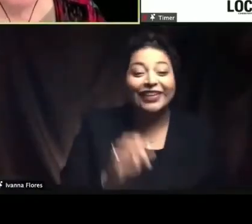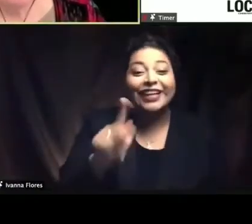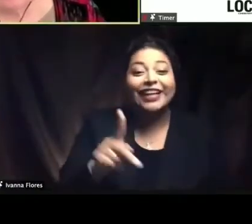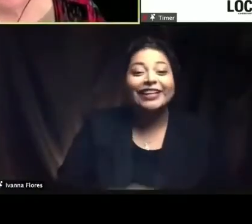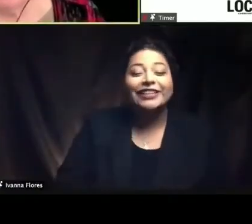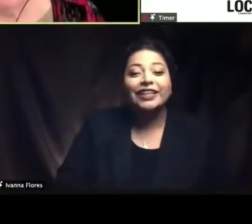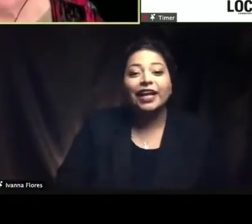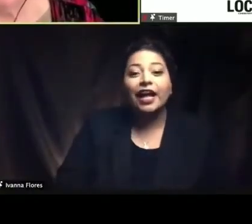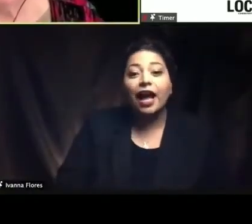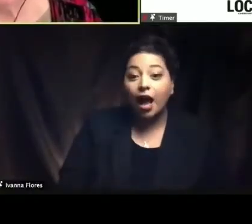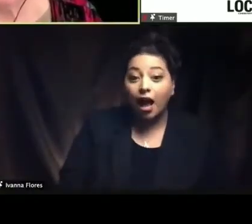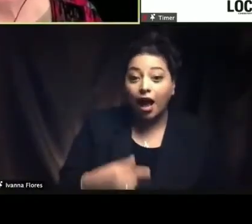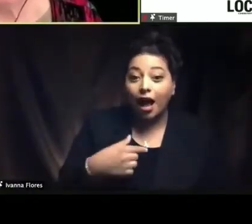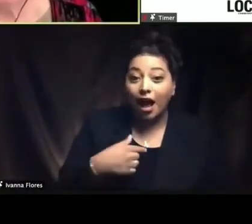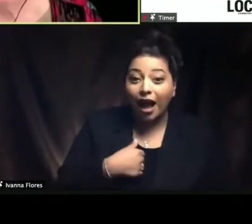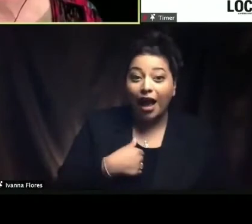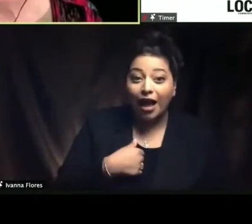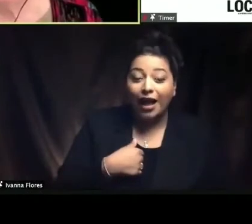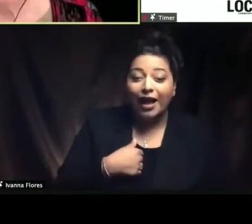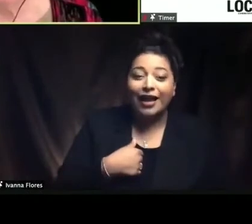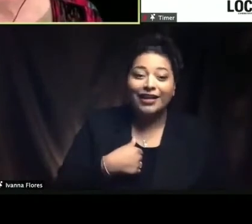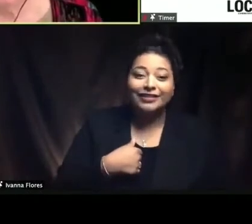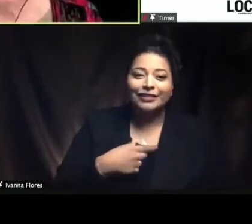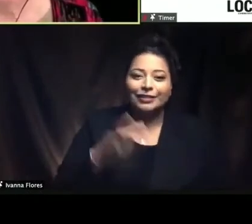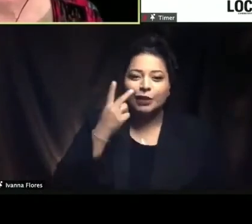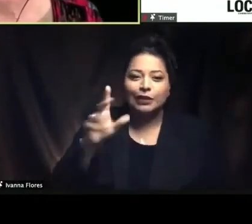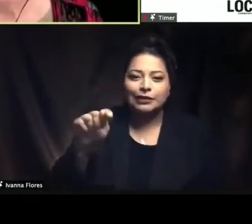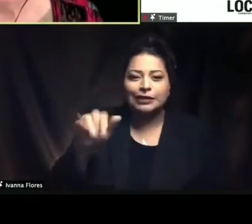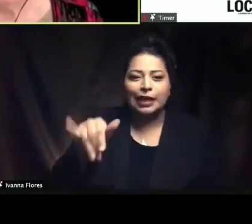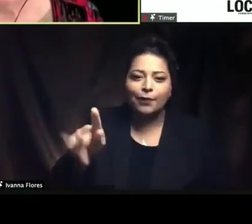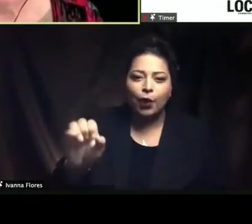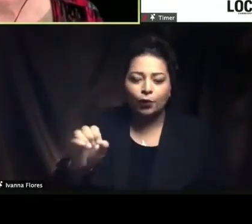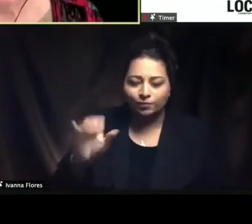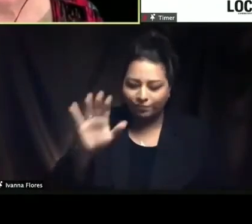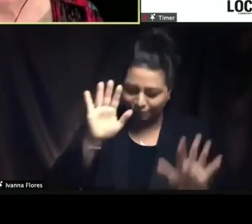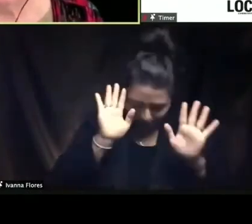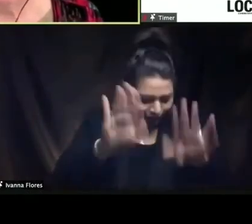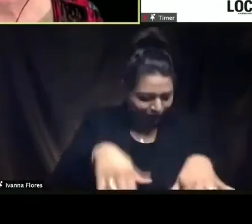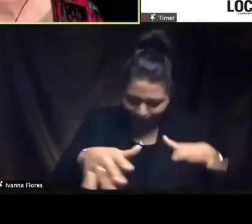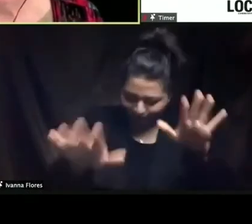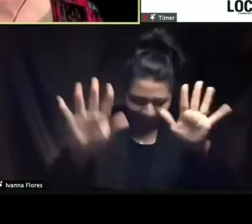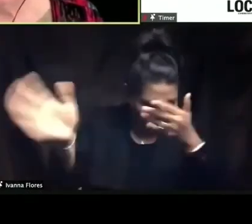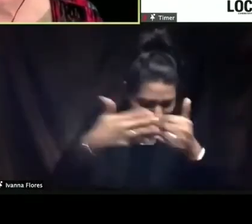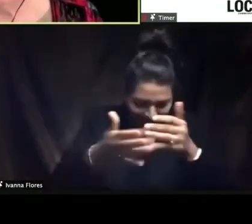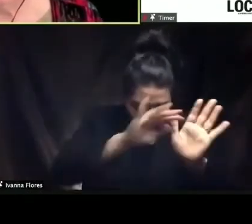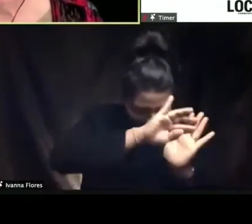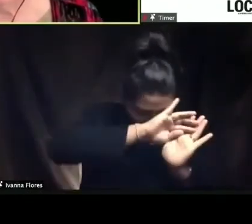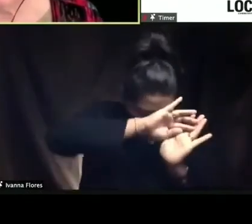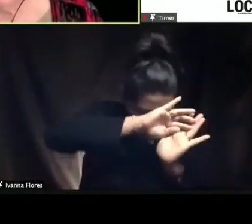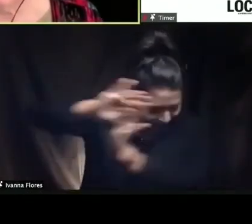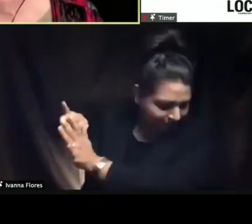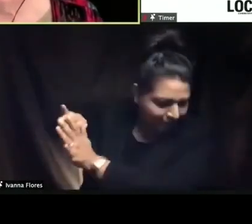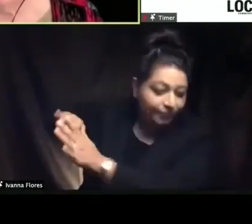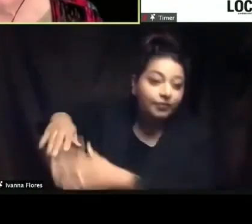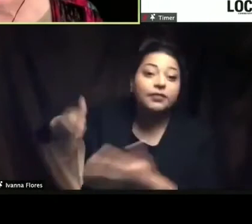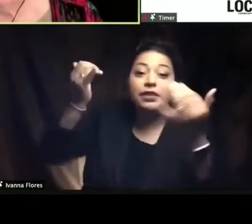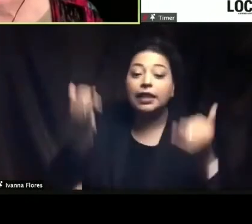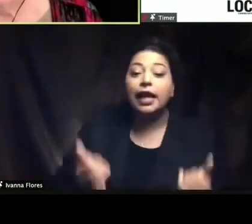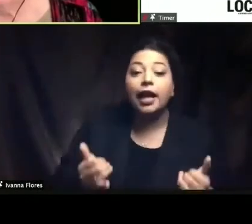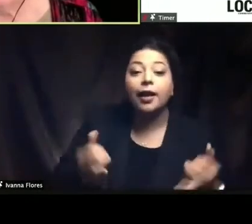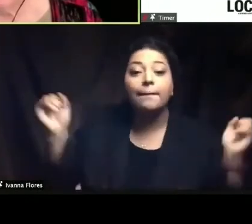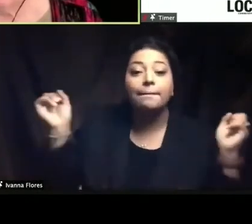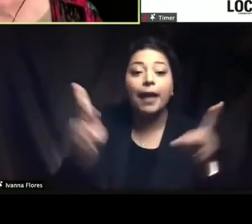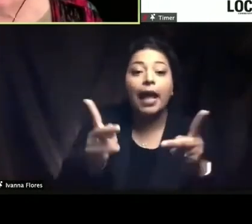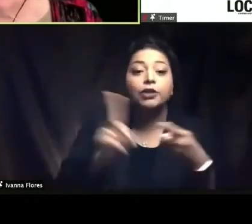that I was the victim of a typo. So it was anyway. We're going to go back